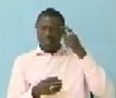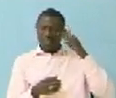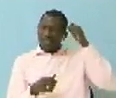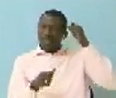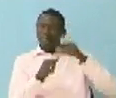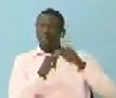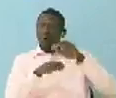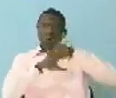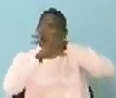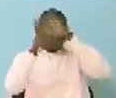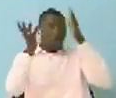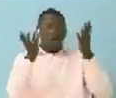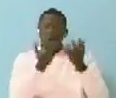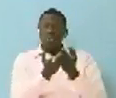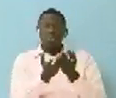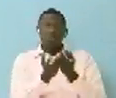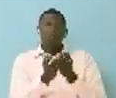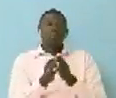all that.